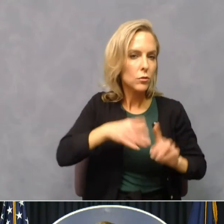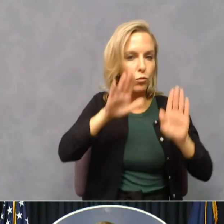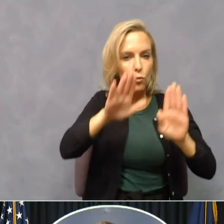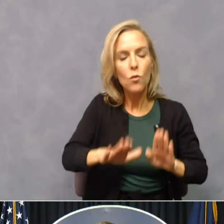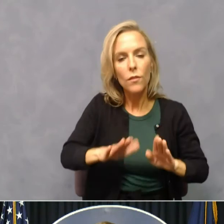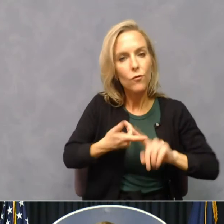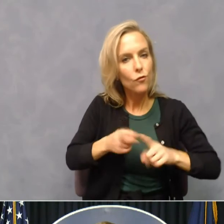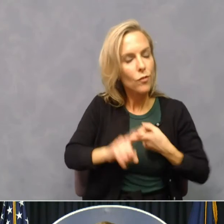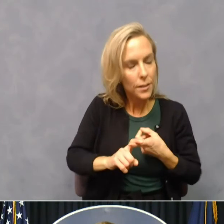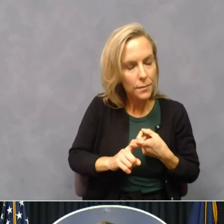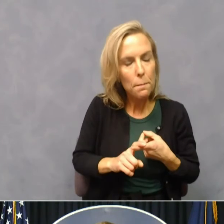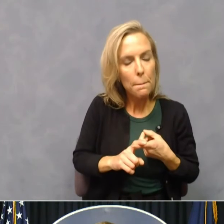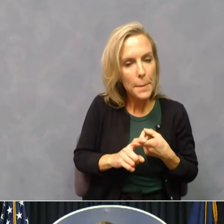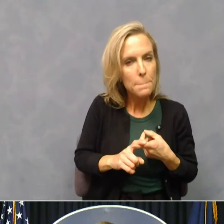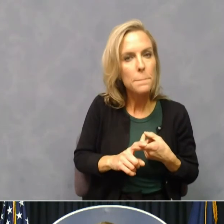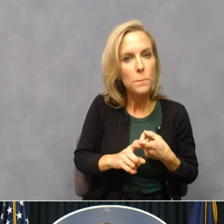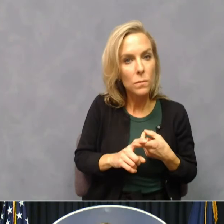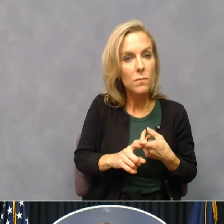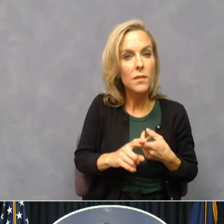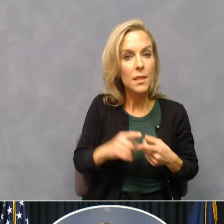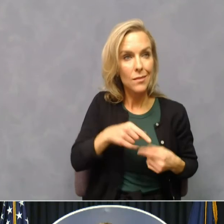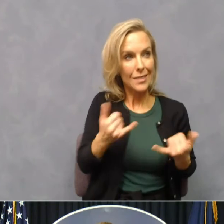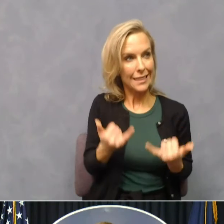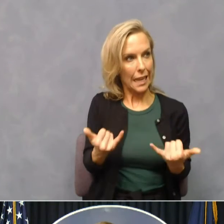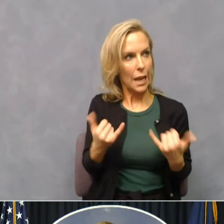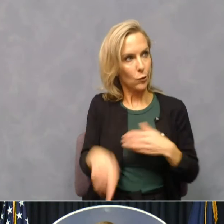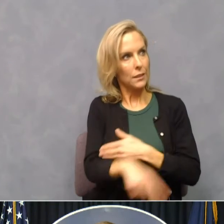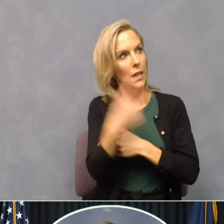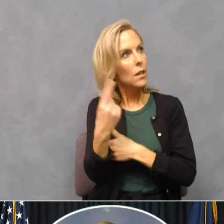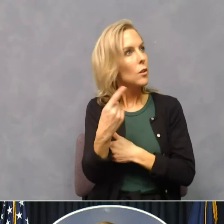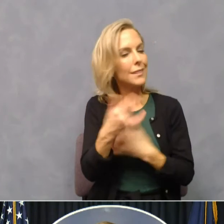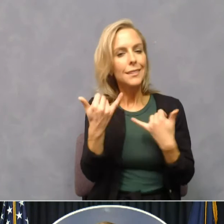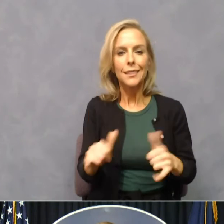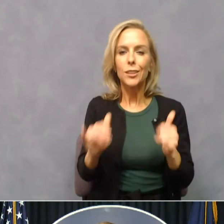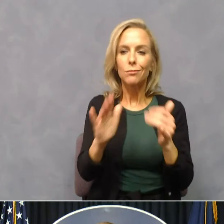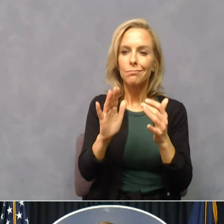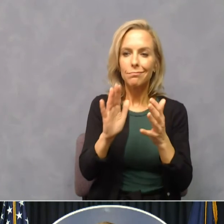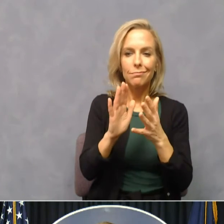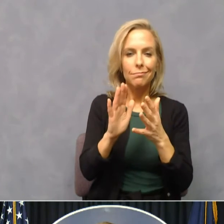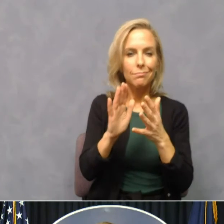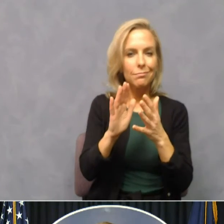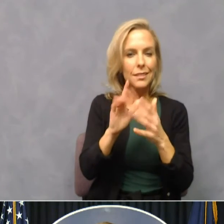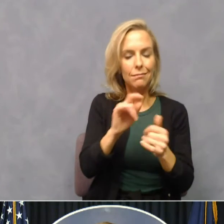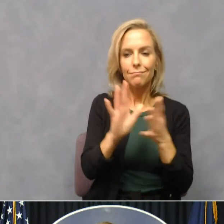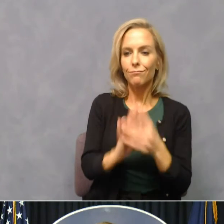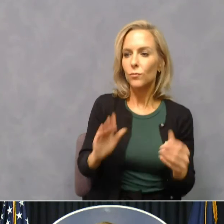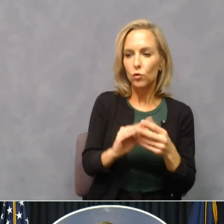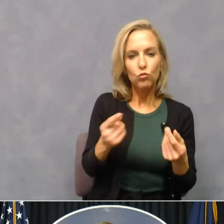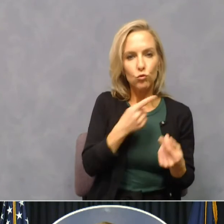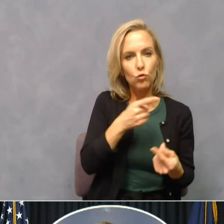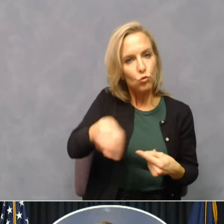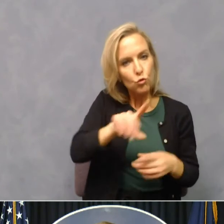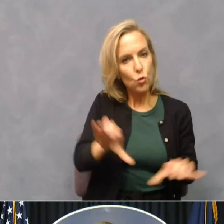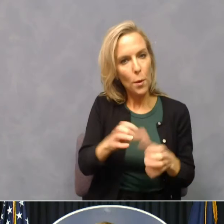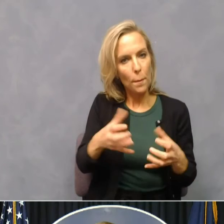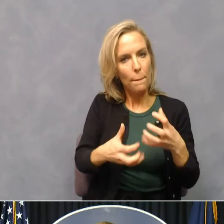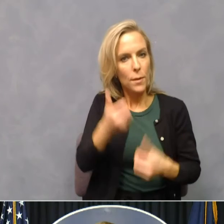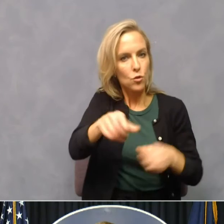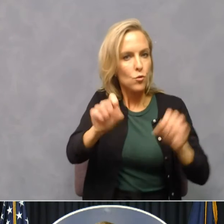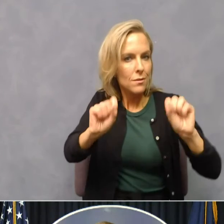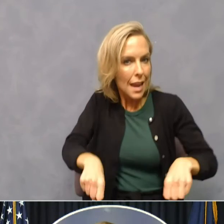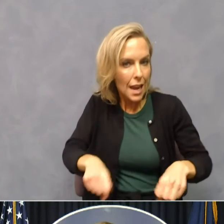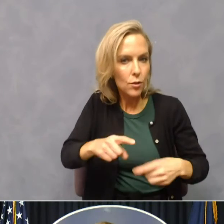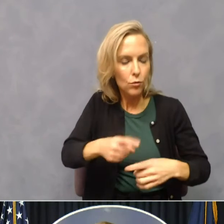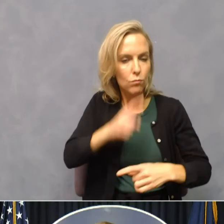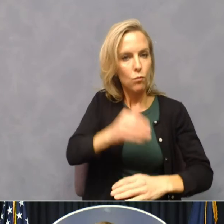and if he were here today, I think he would still tell everybody to do as much as they could to help prevent the spread of this, so